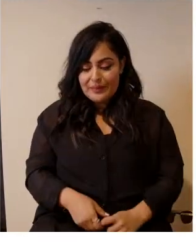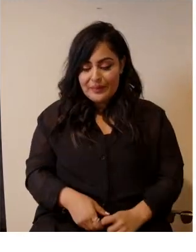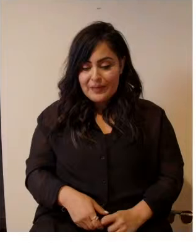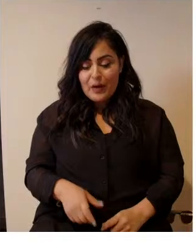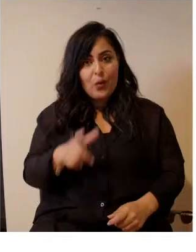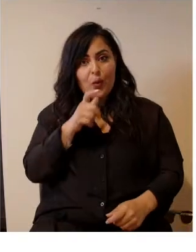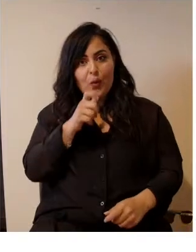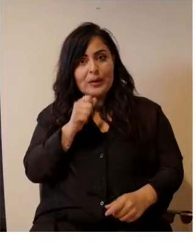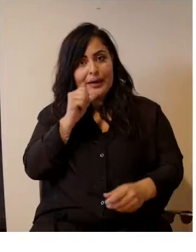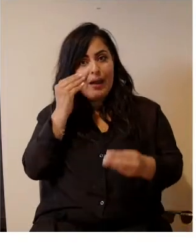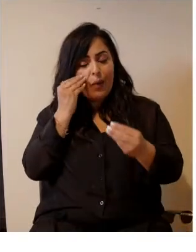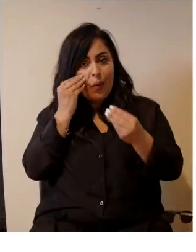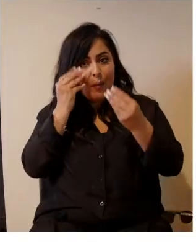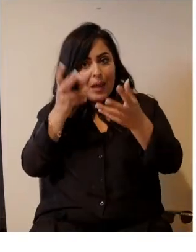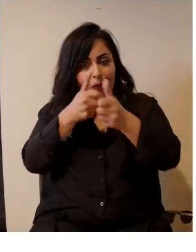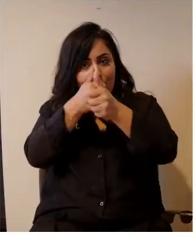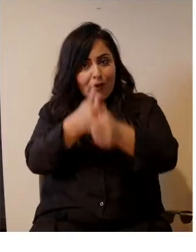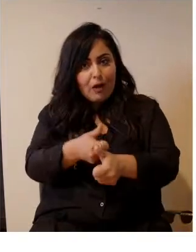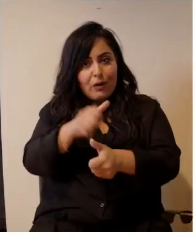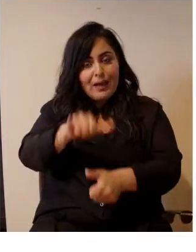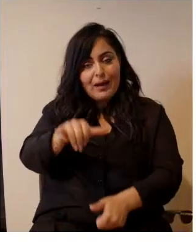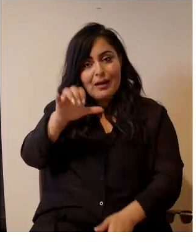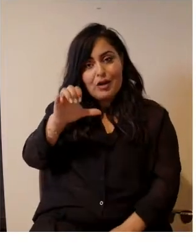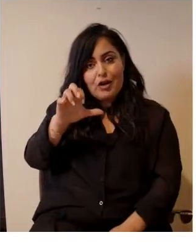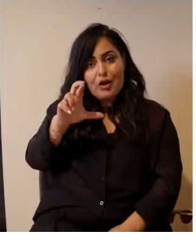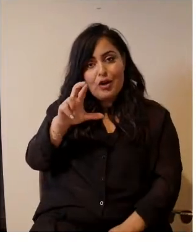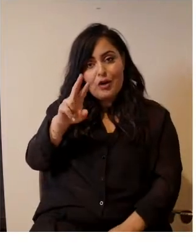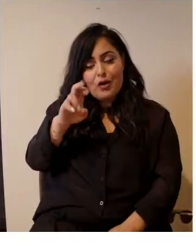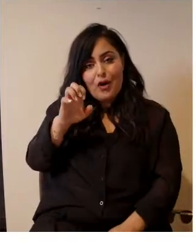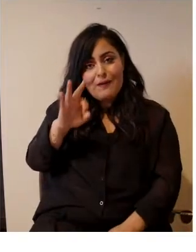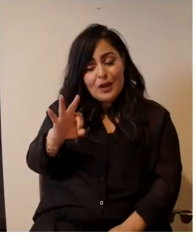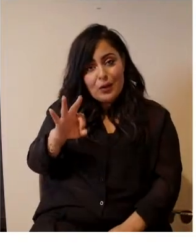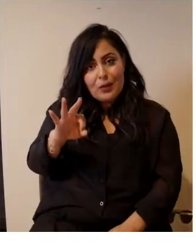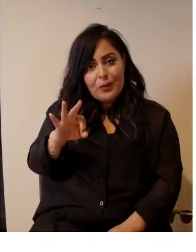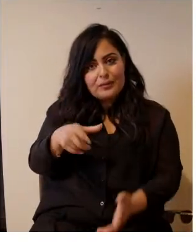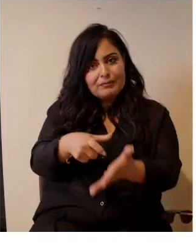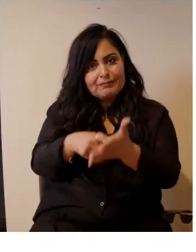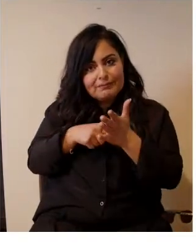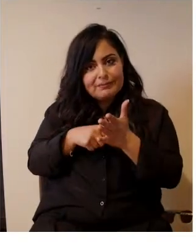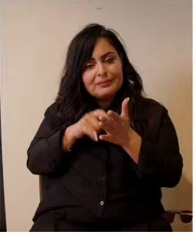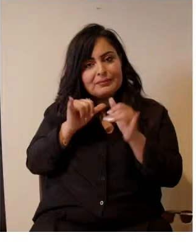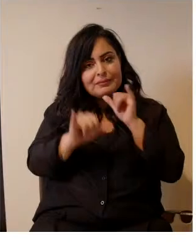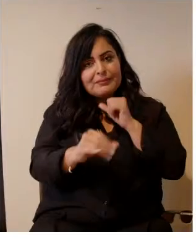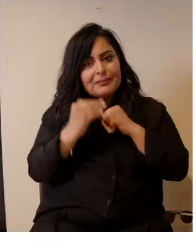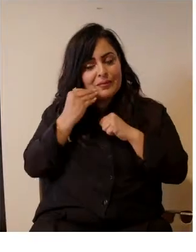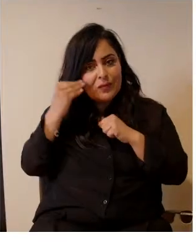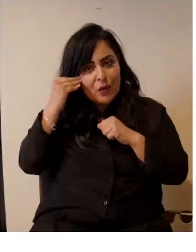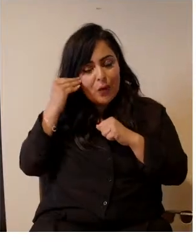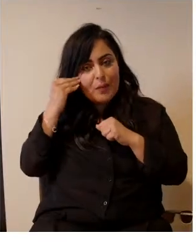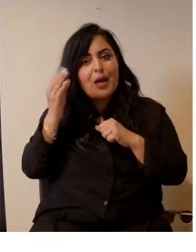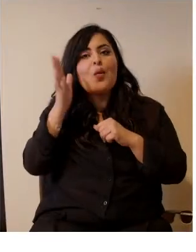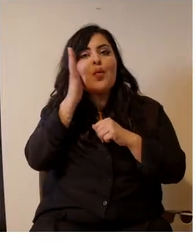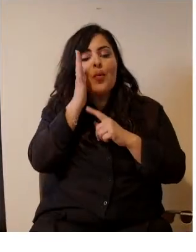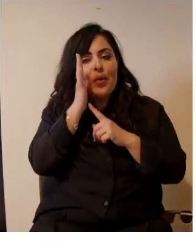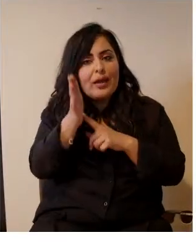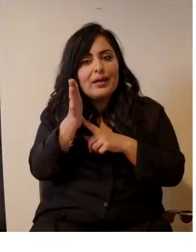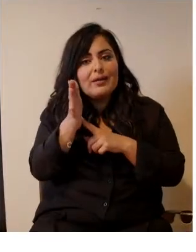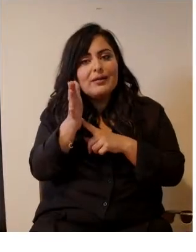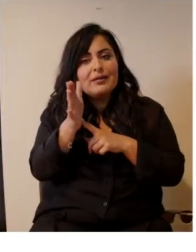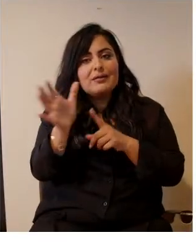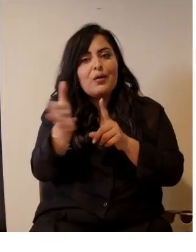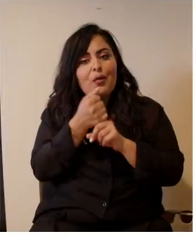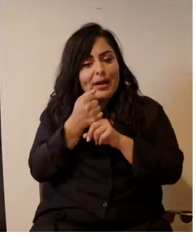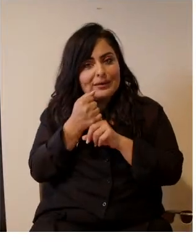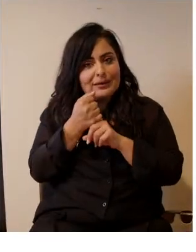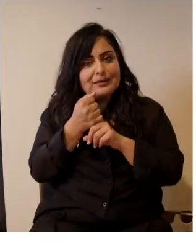curfew, sorry, been a long day. Anybody violating that mandatory curfew subject to